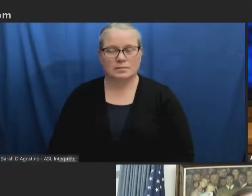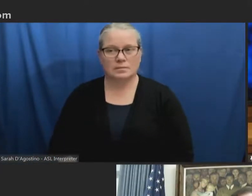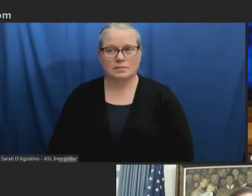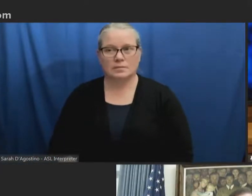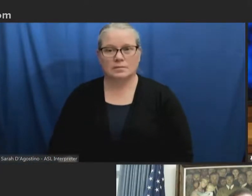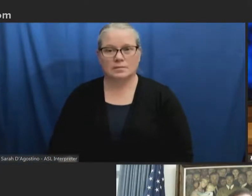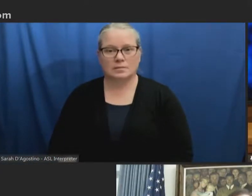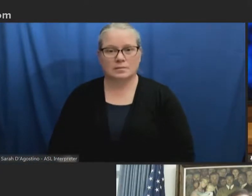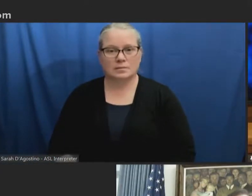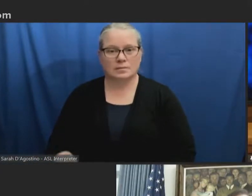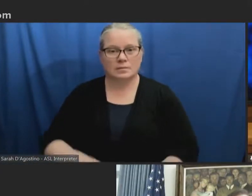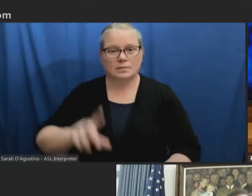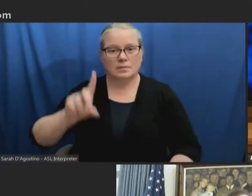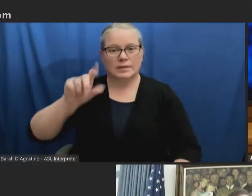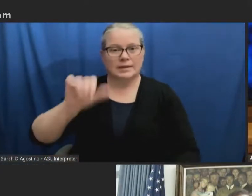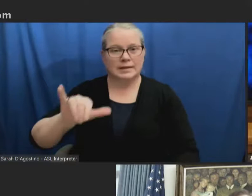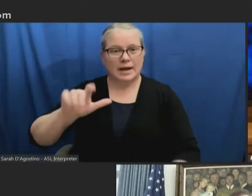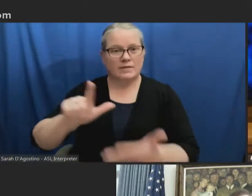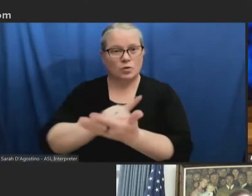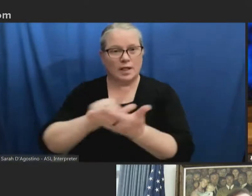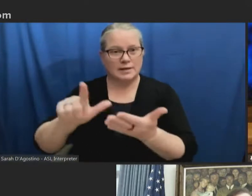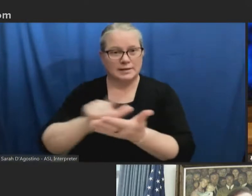The day of New London.